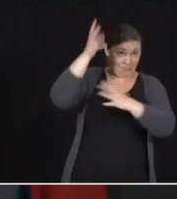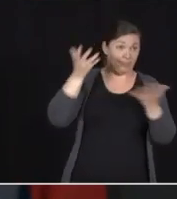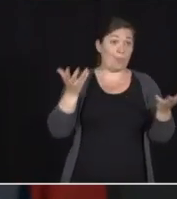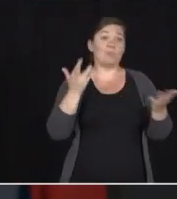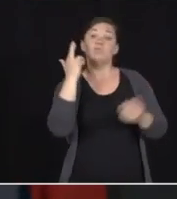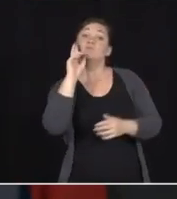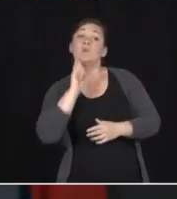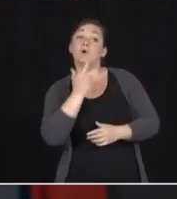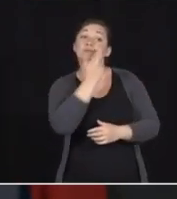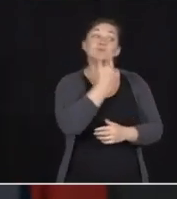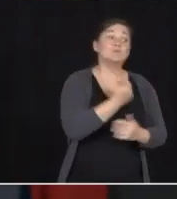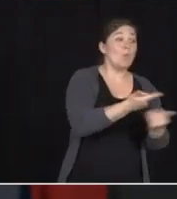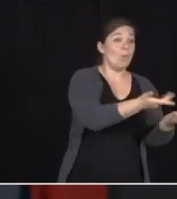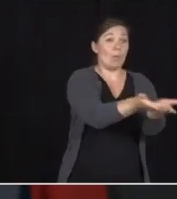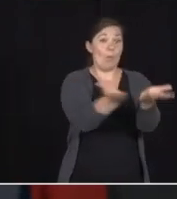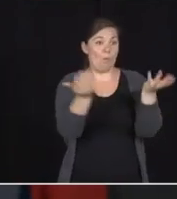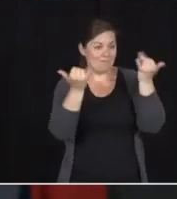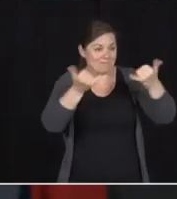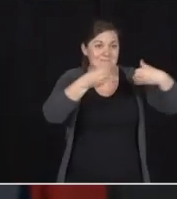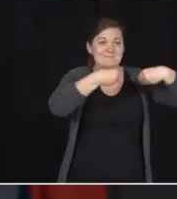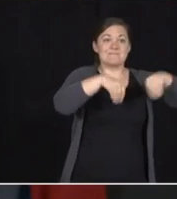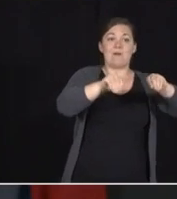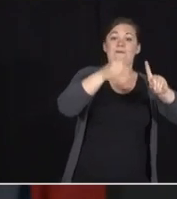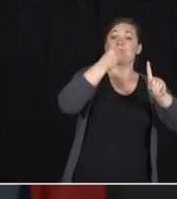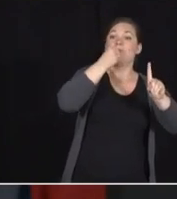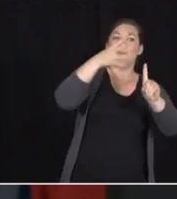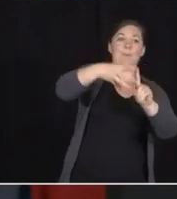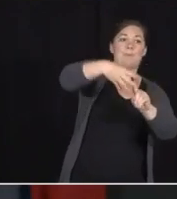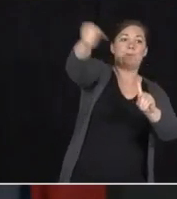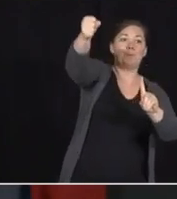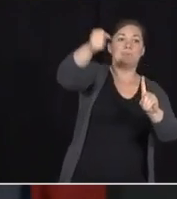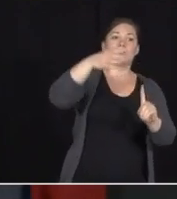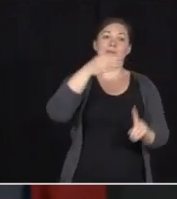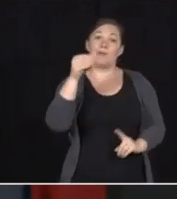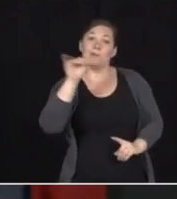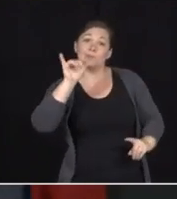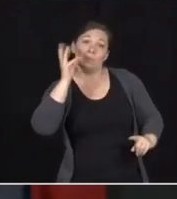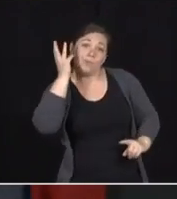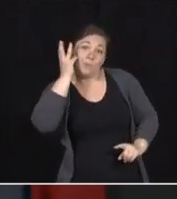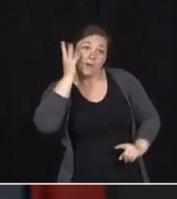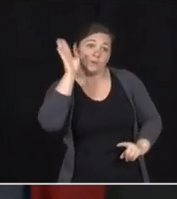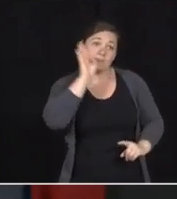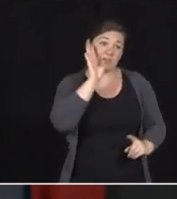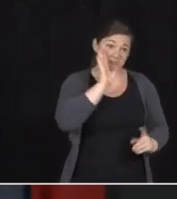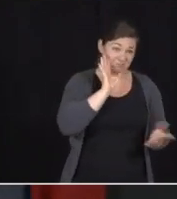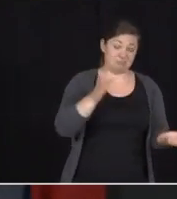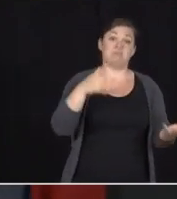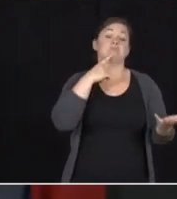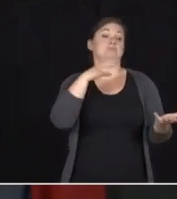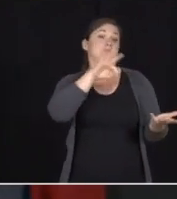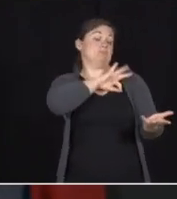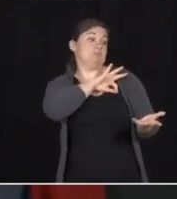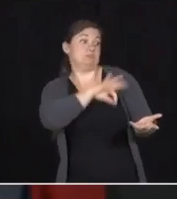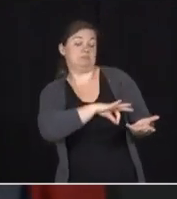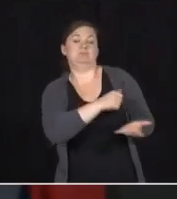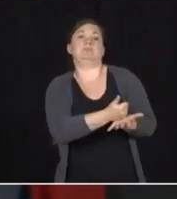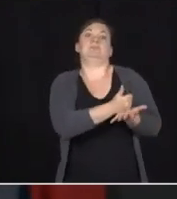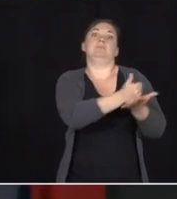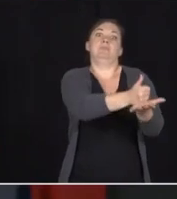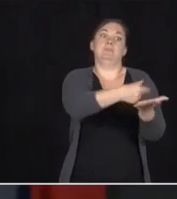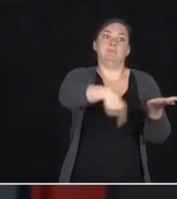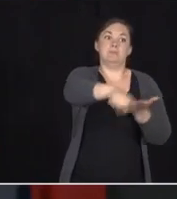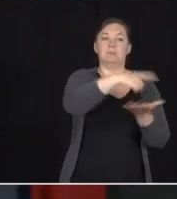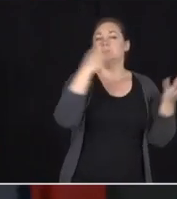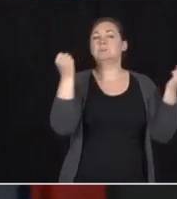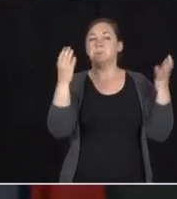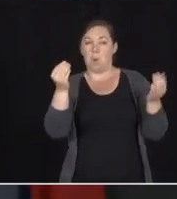this, have given us great feedback on how much of a help it's been. And so it's going to be important to hear more of that as we continue to